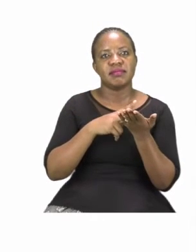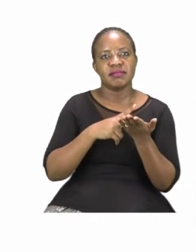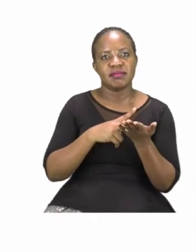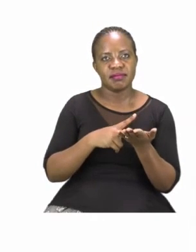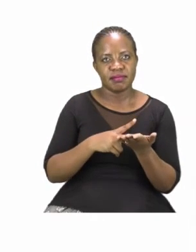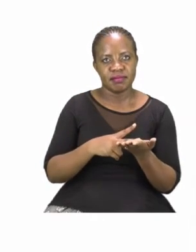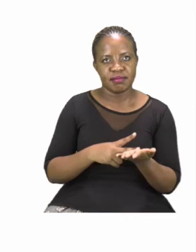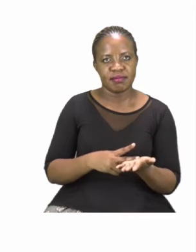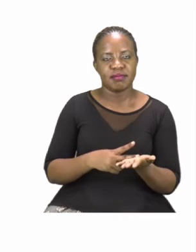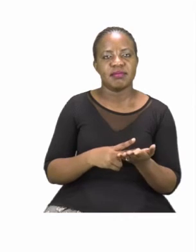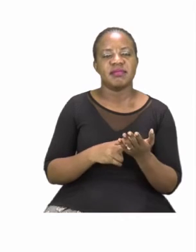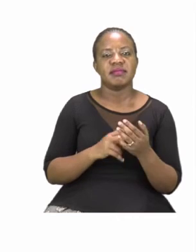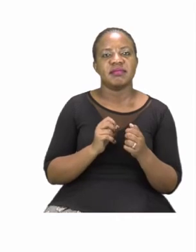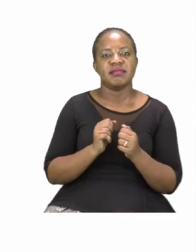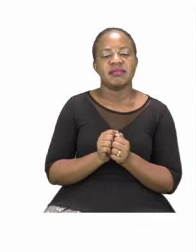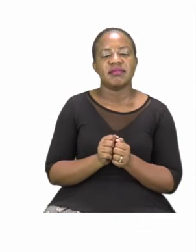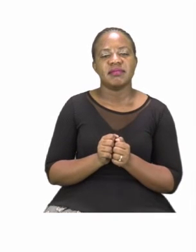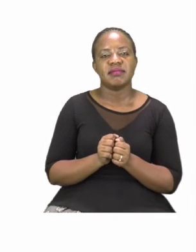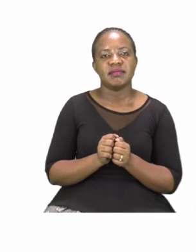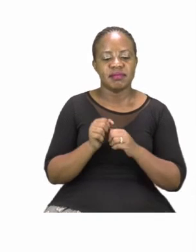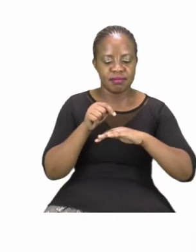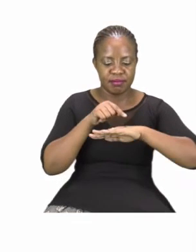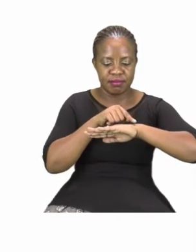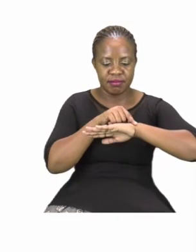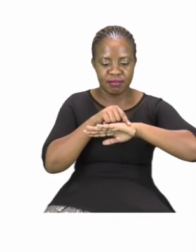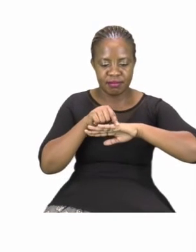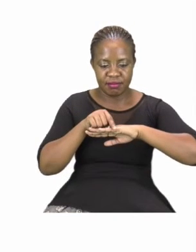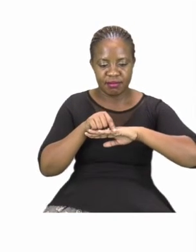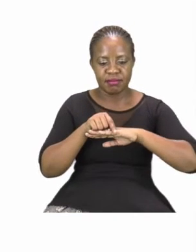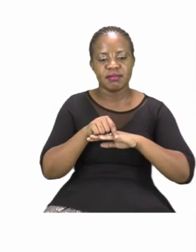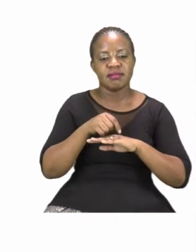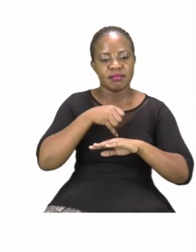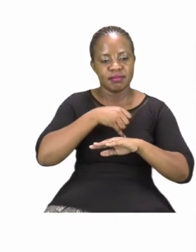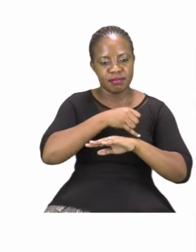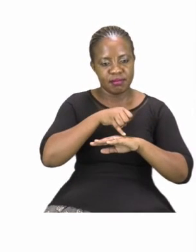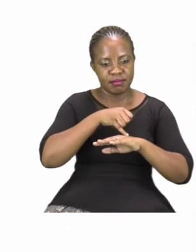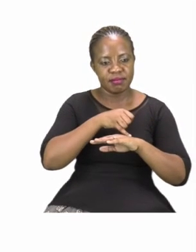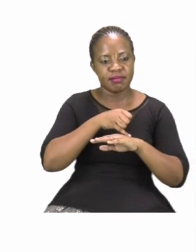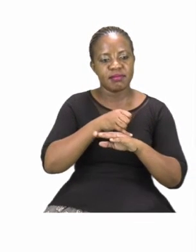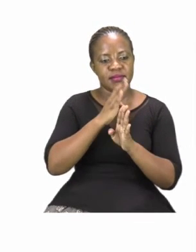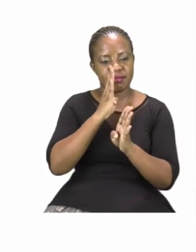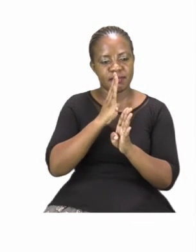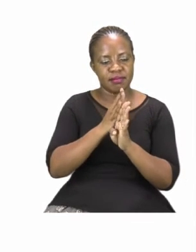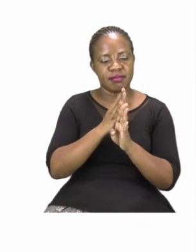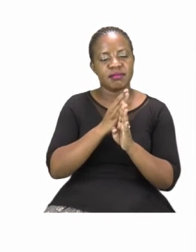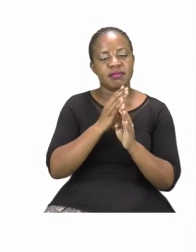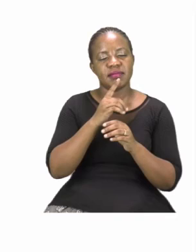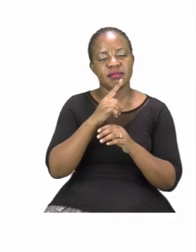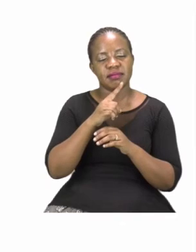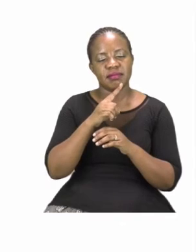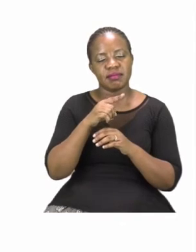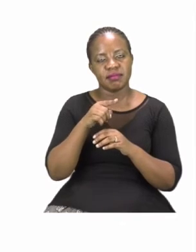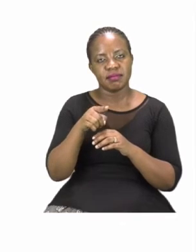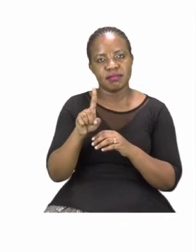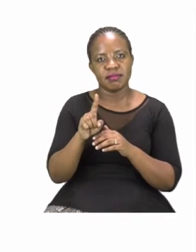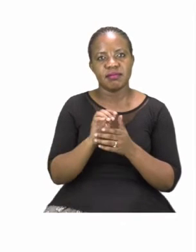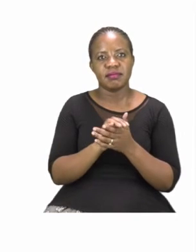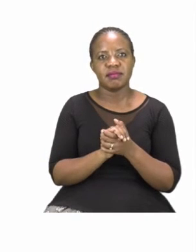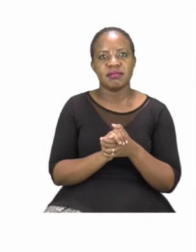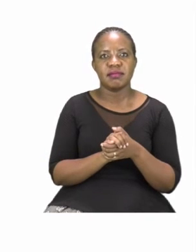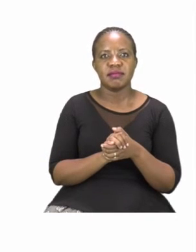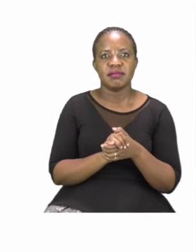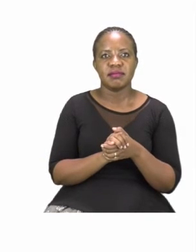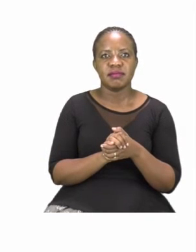correct place. So, we have 3 places where we can put the